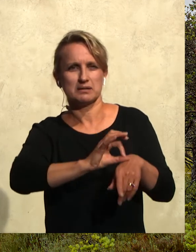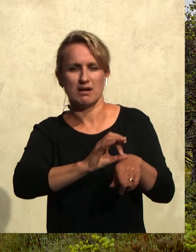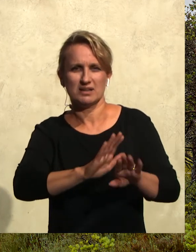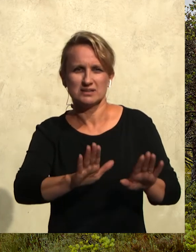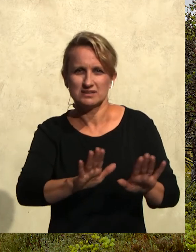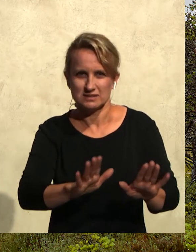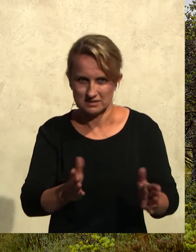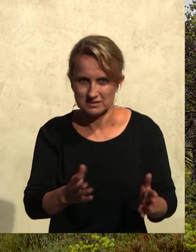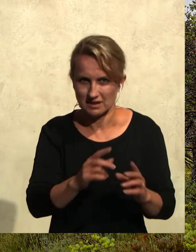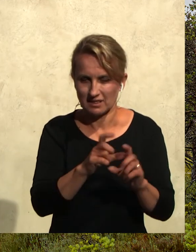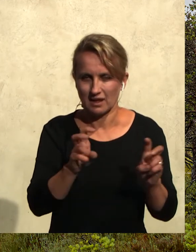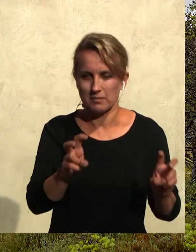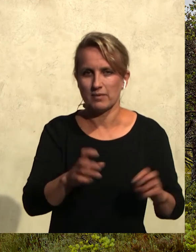the